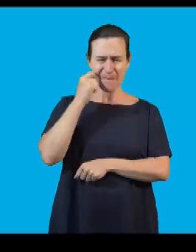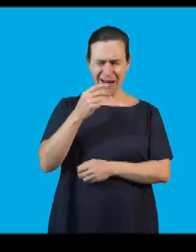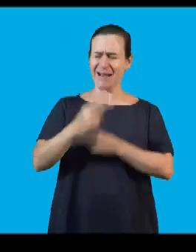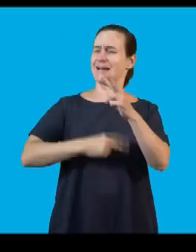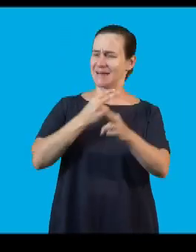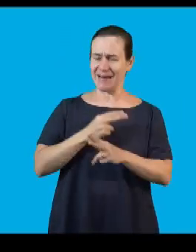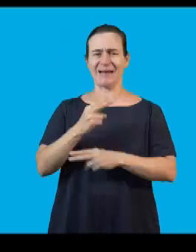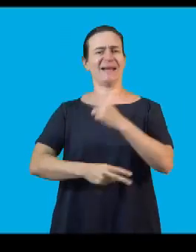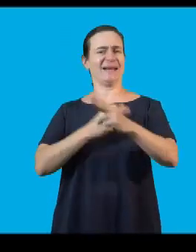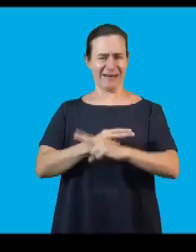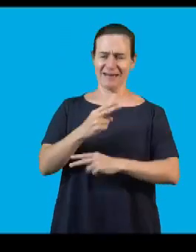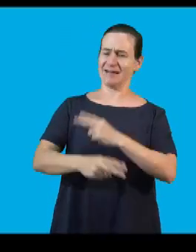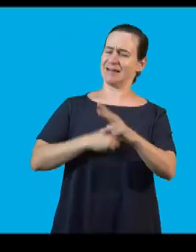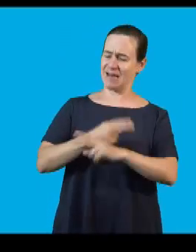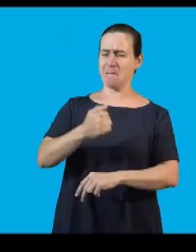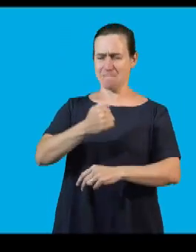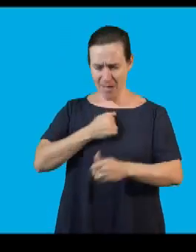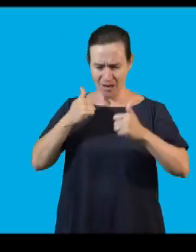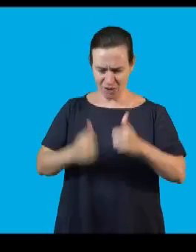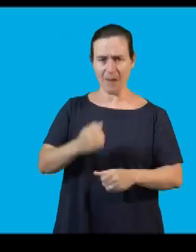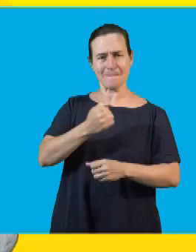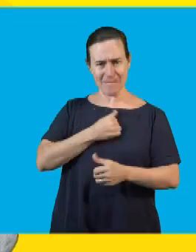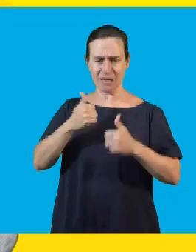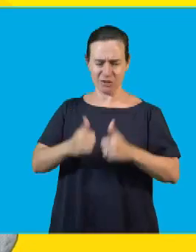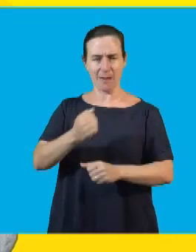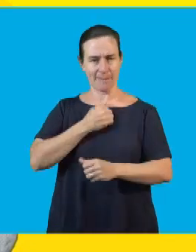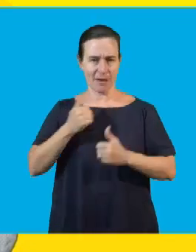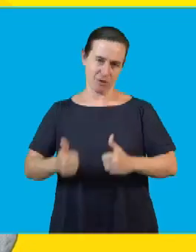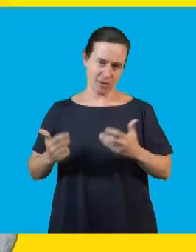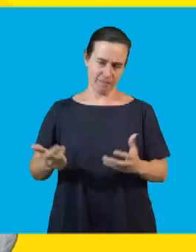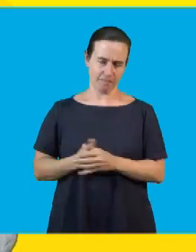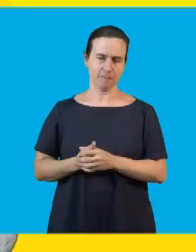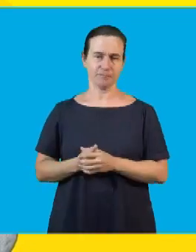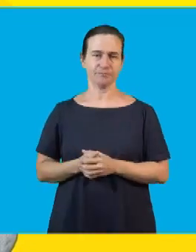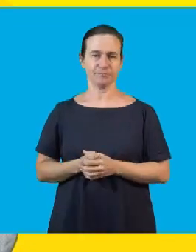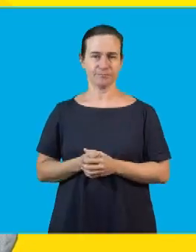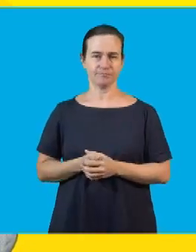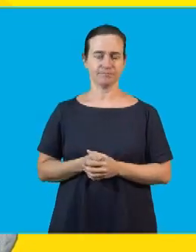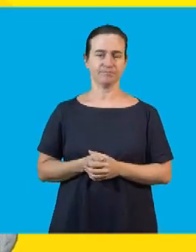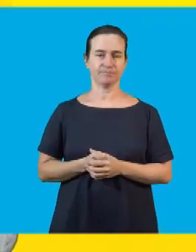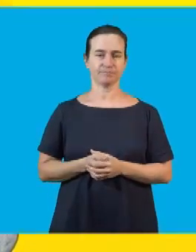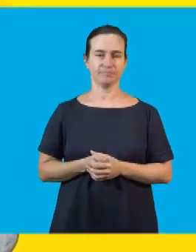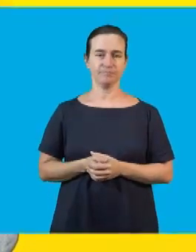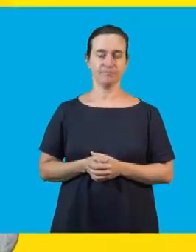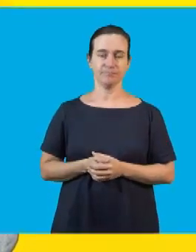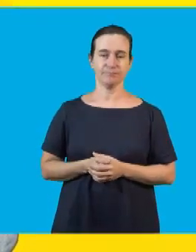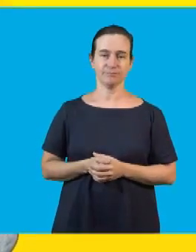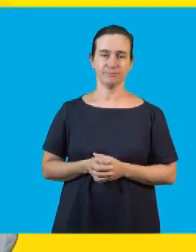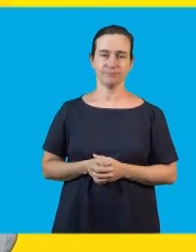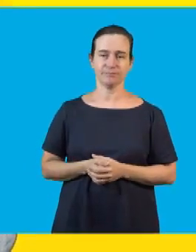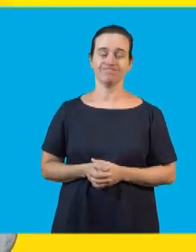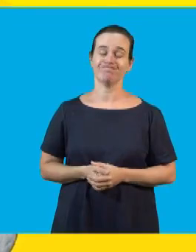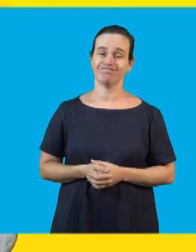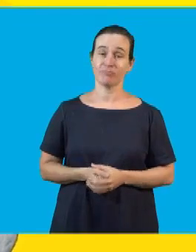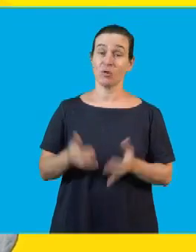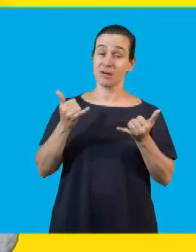the character to say the words repeatedly so that this point is driven home. Okay, so now you've